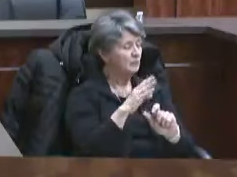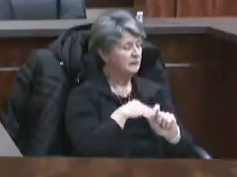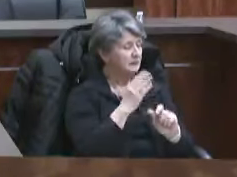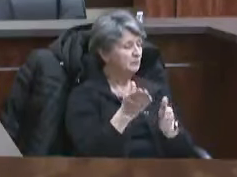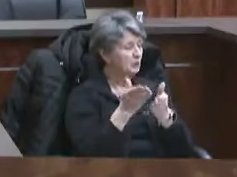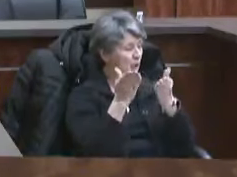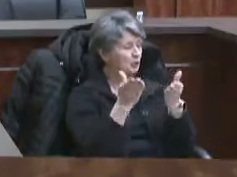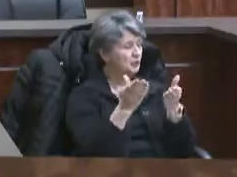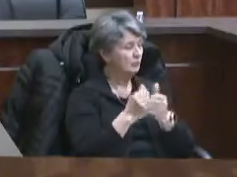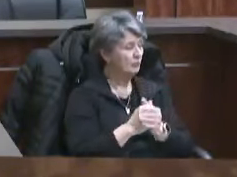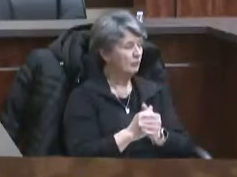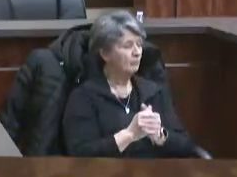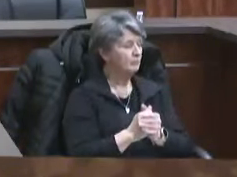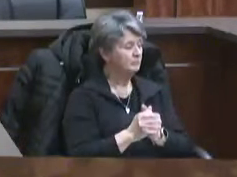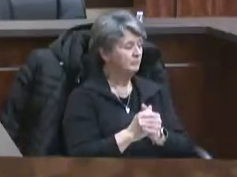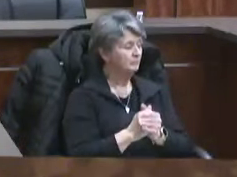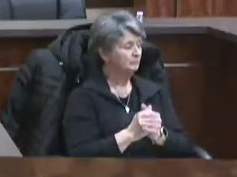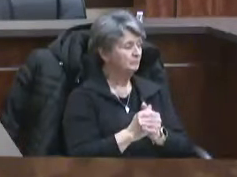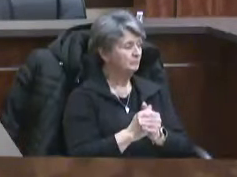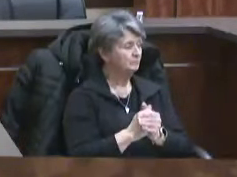motion.